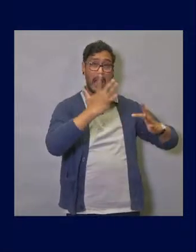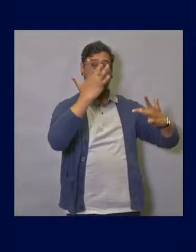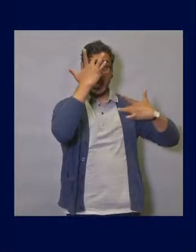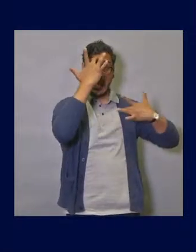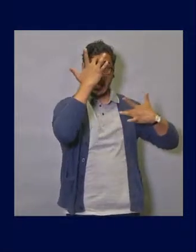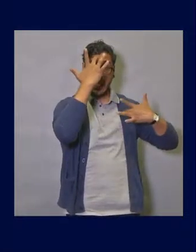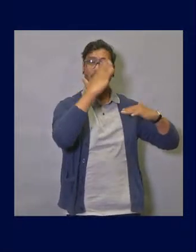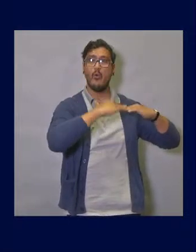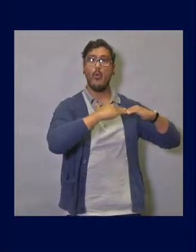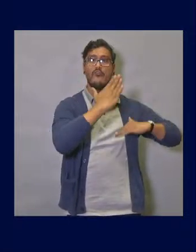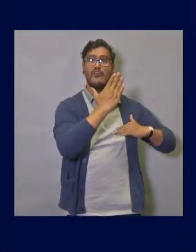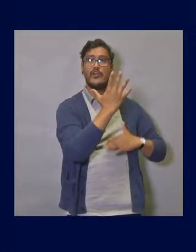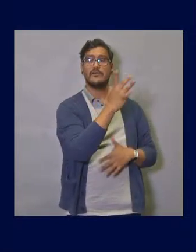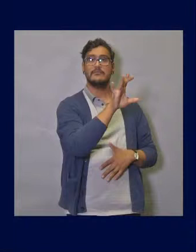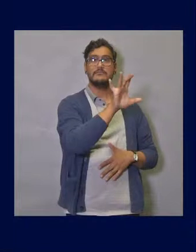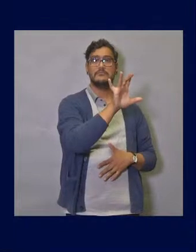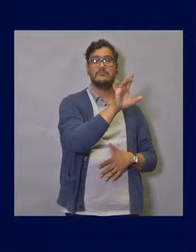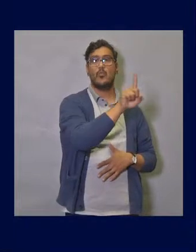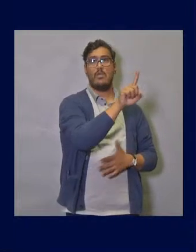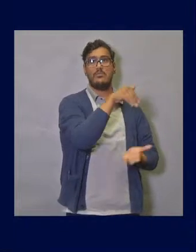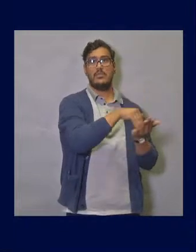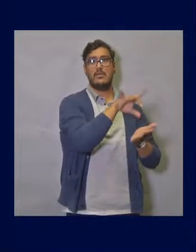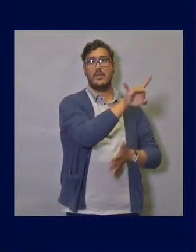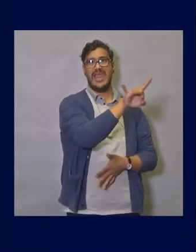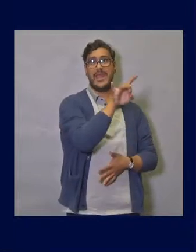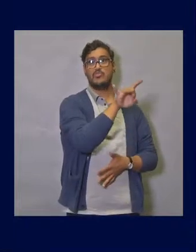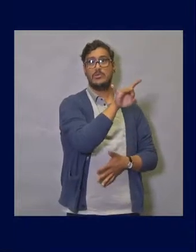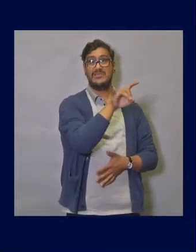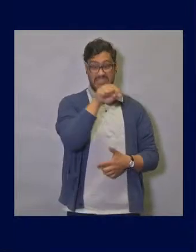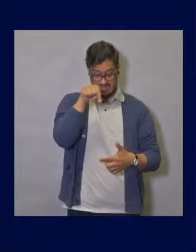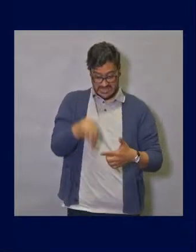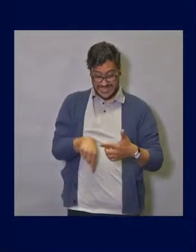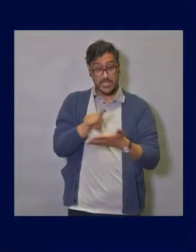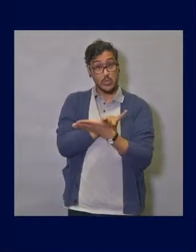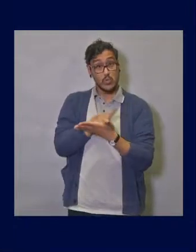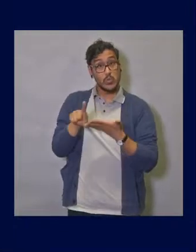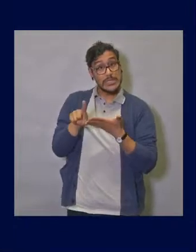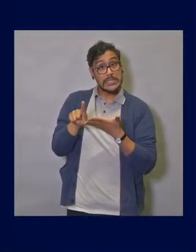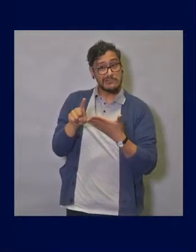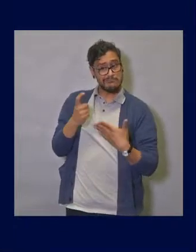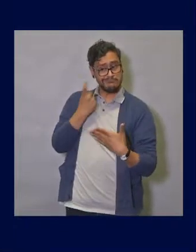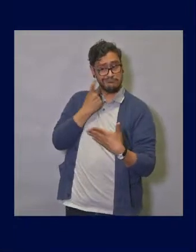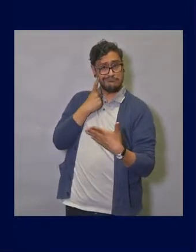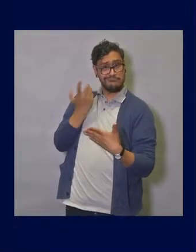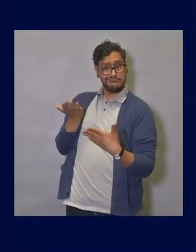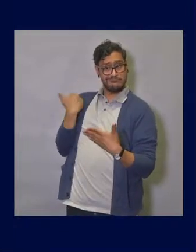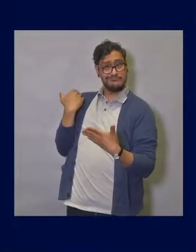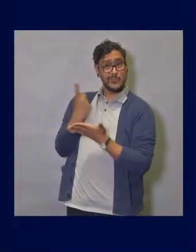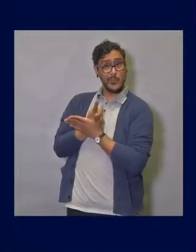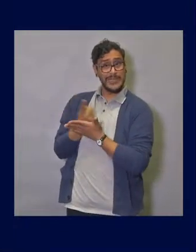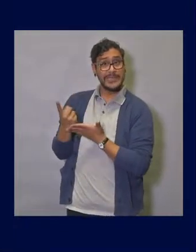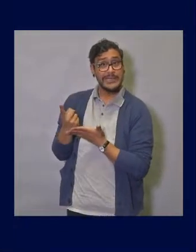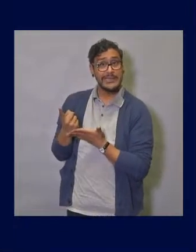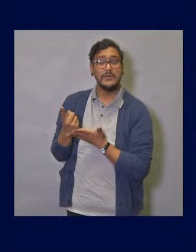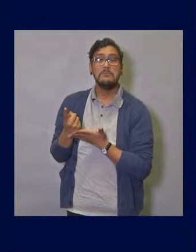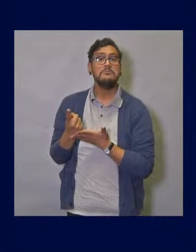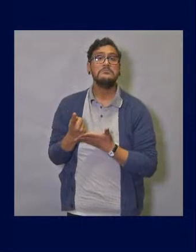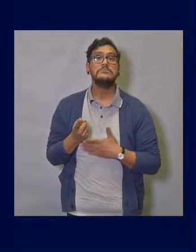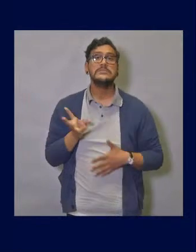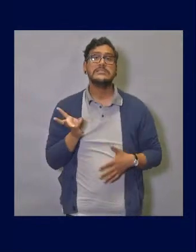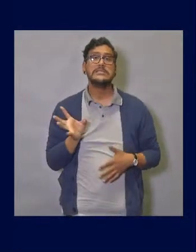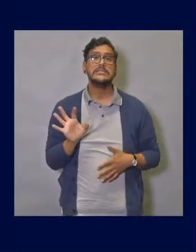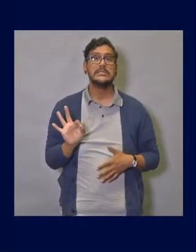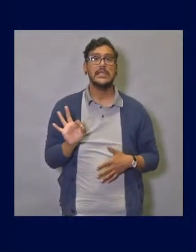were over 1,800 cases. This week of February 4th, this past week of February 14th, there were just